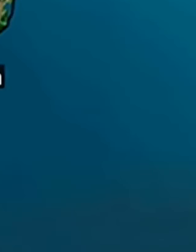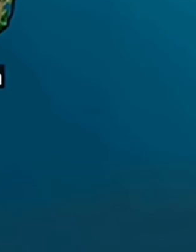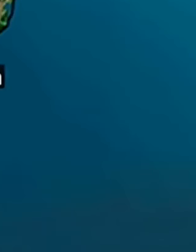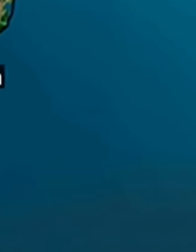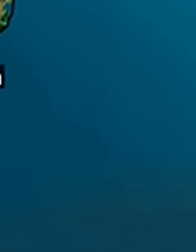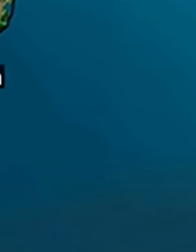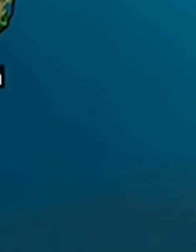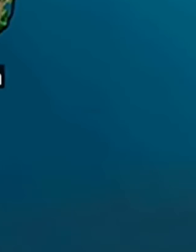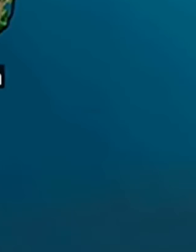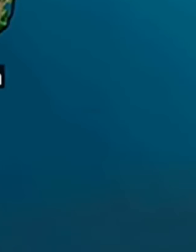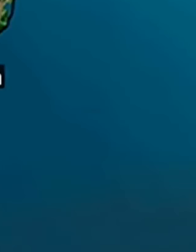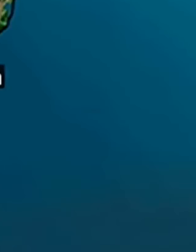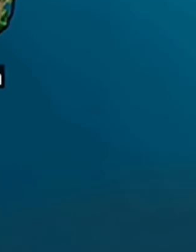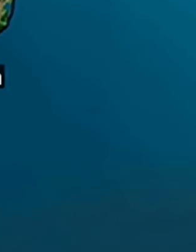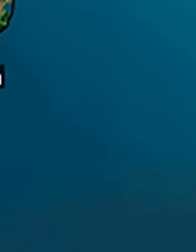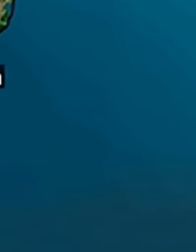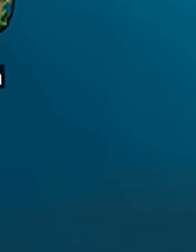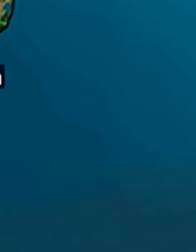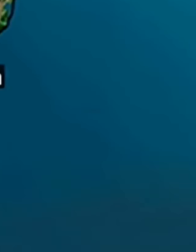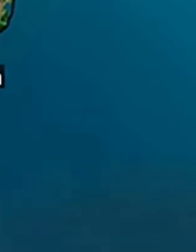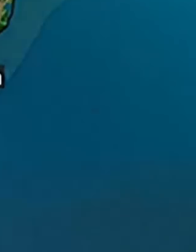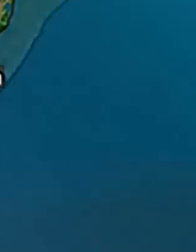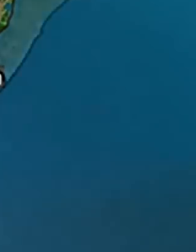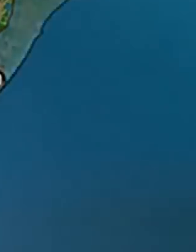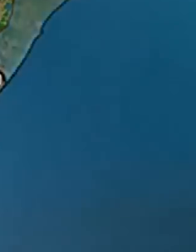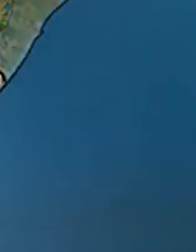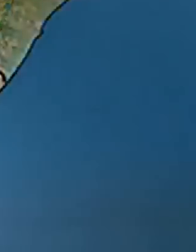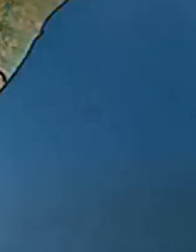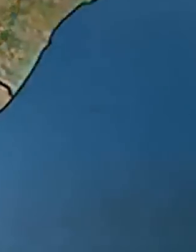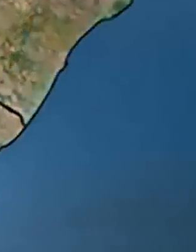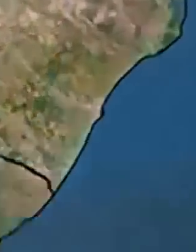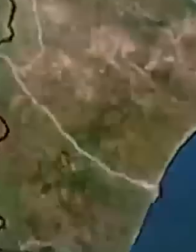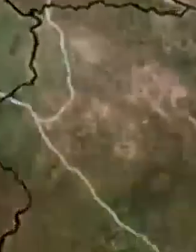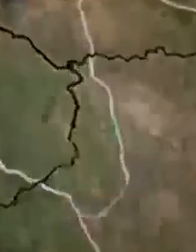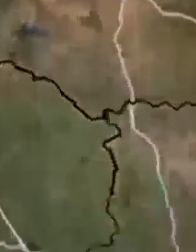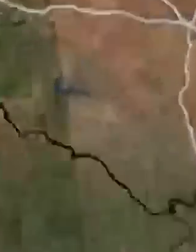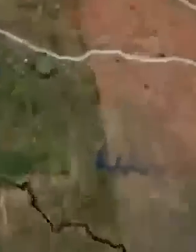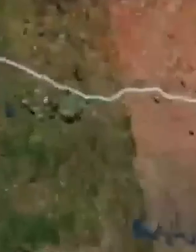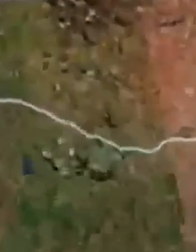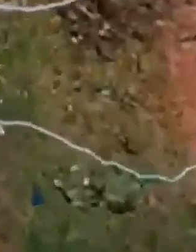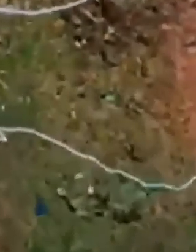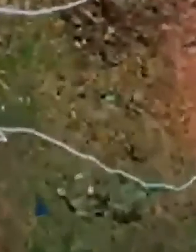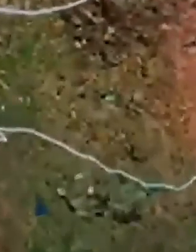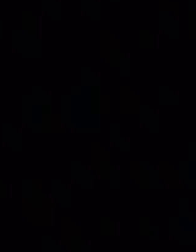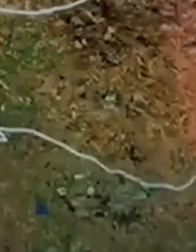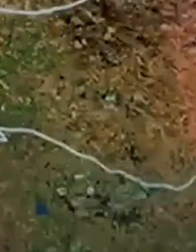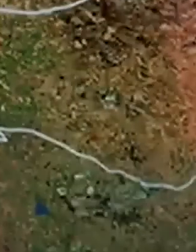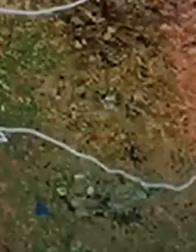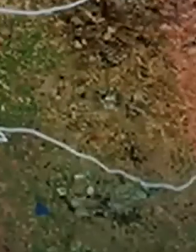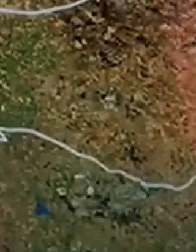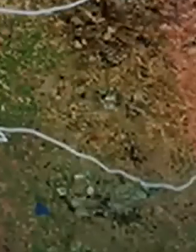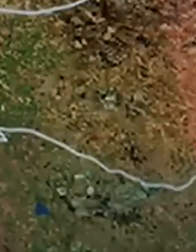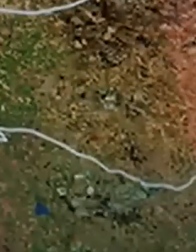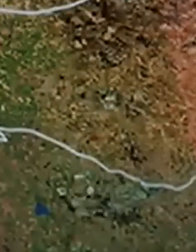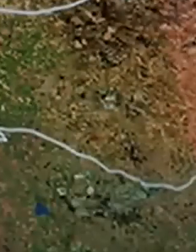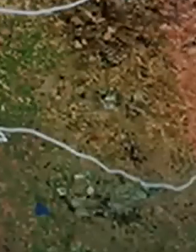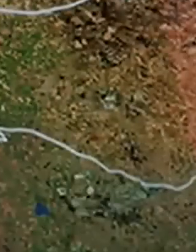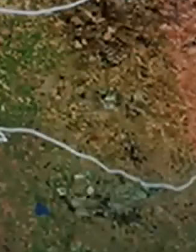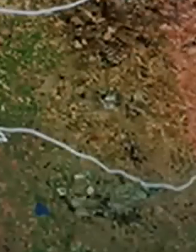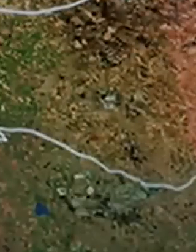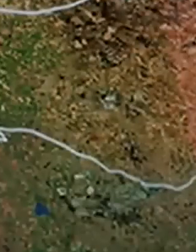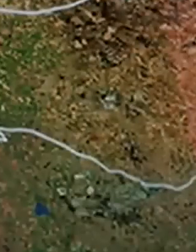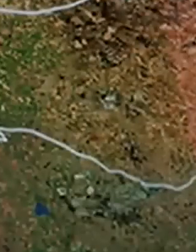maqhubu a matla a lewatla a hanele hona ka haro ho kapa o shabela a re shebile dikgrateng te mahlo ke di ala ha sa moto a re shebile ba Gauteng o tla hle o tshese ka ka